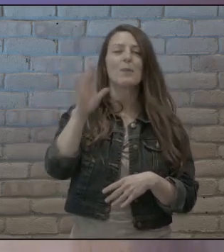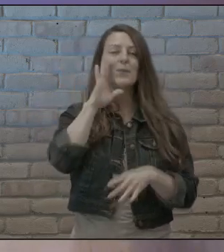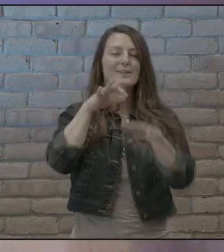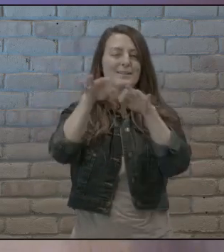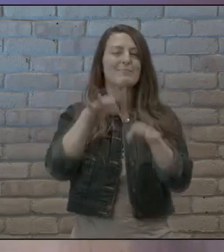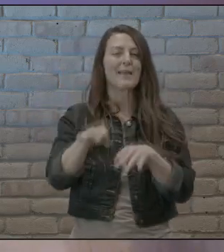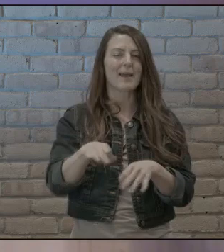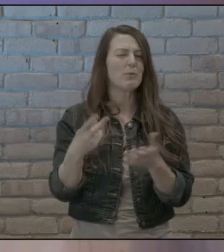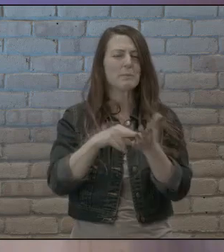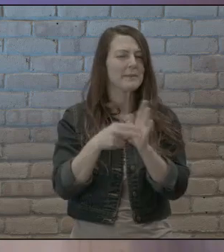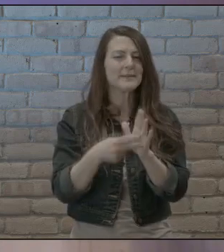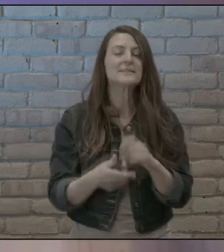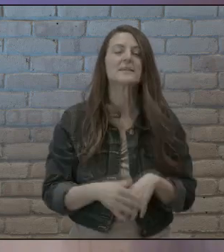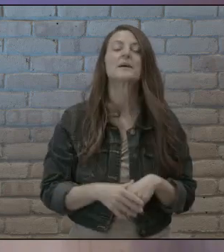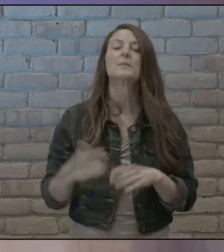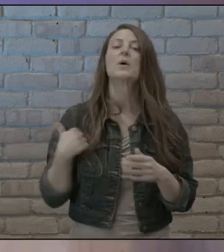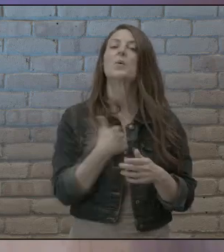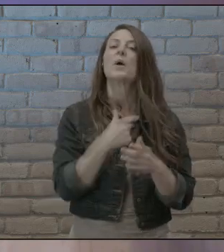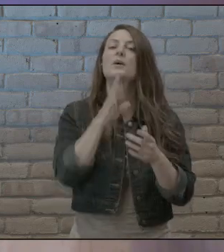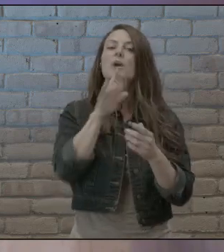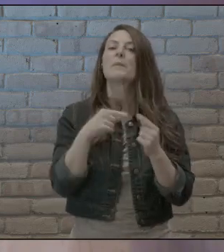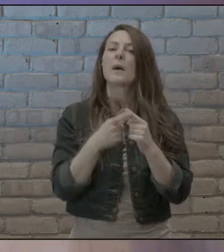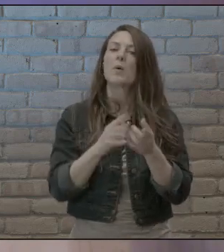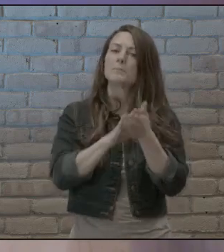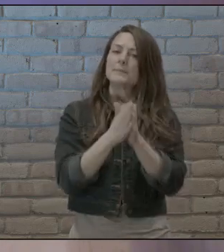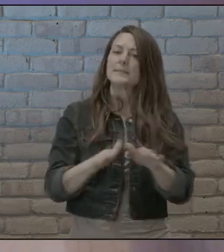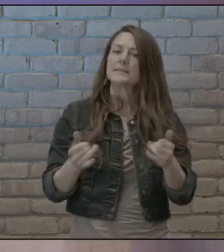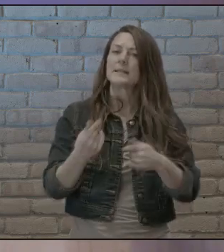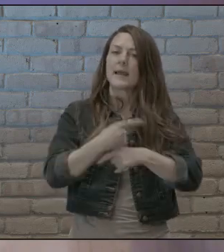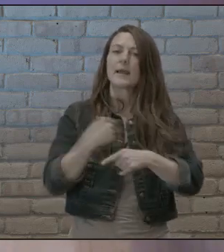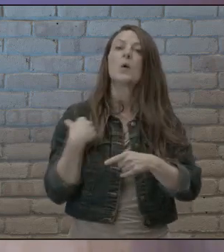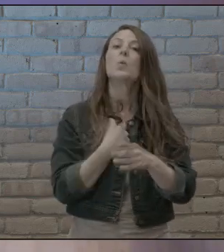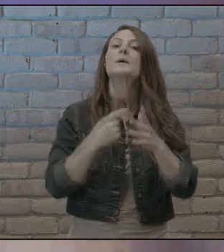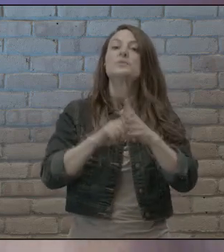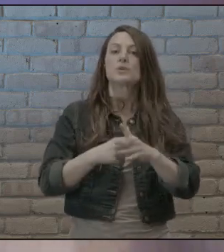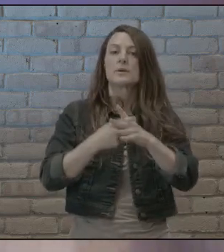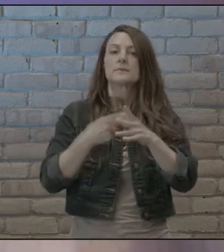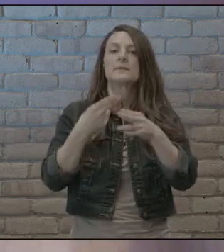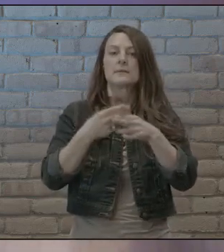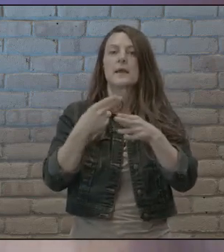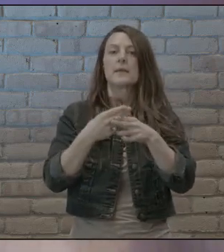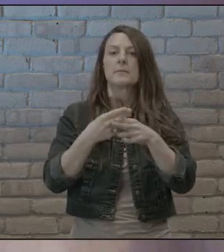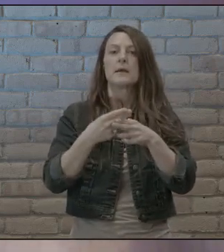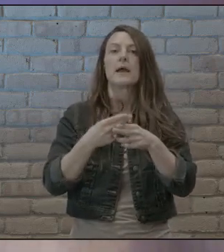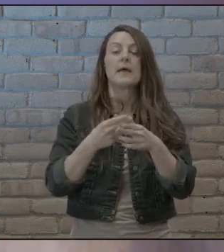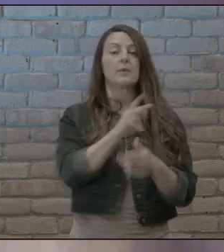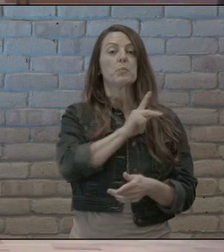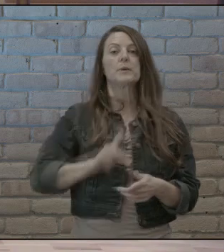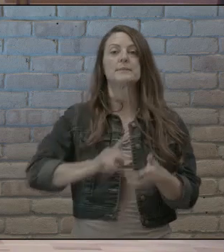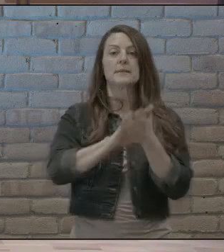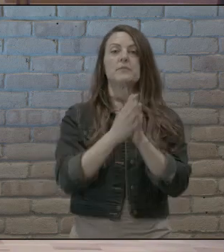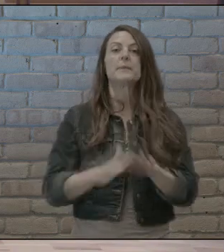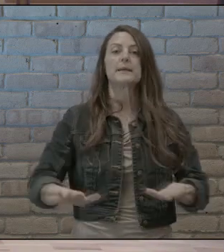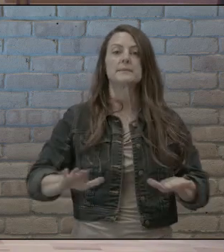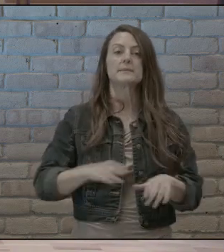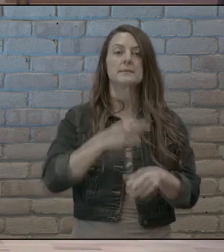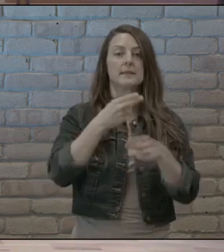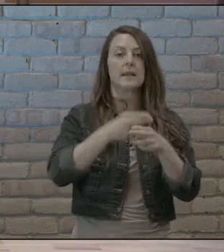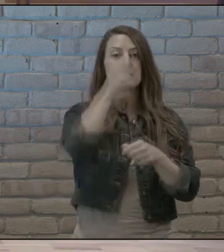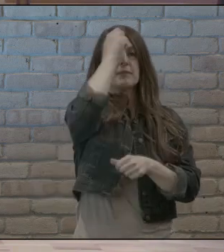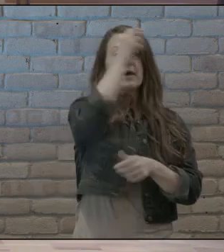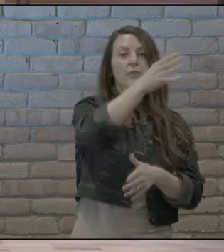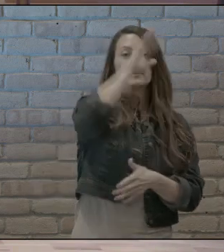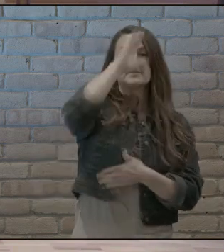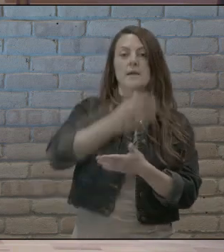we're talking about the Prince of Peace today. And as we make our beginning, we make our beginning in the name of that Prince of Peace, in the name of the Father, and